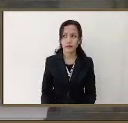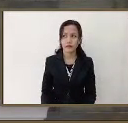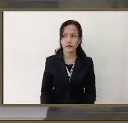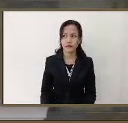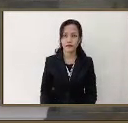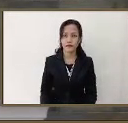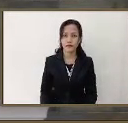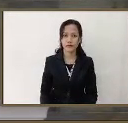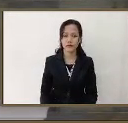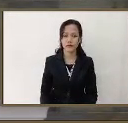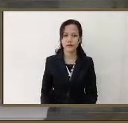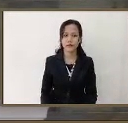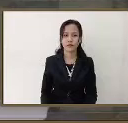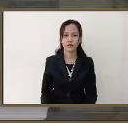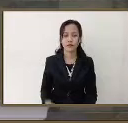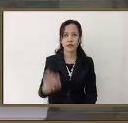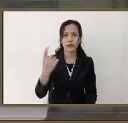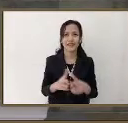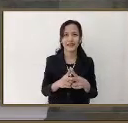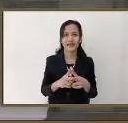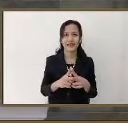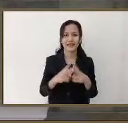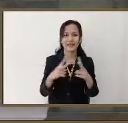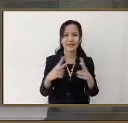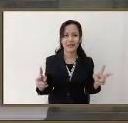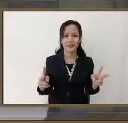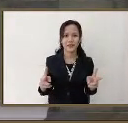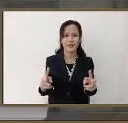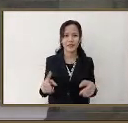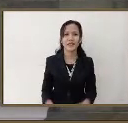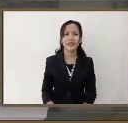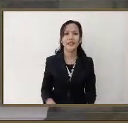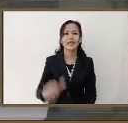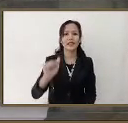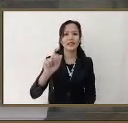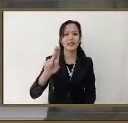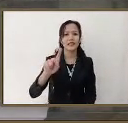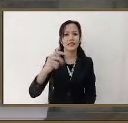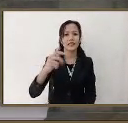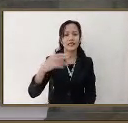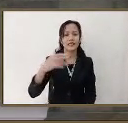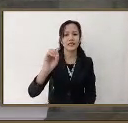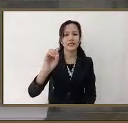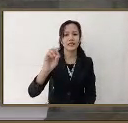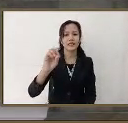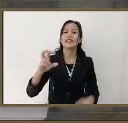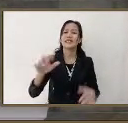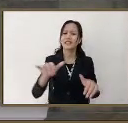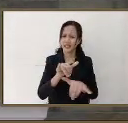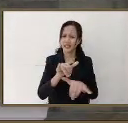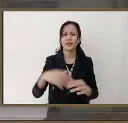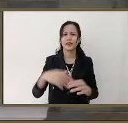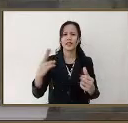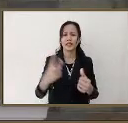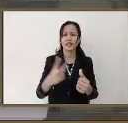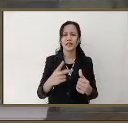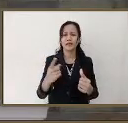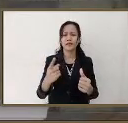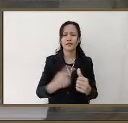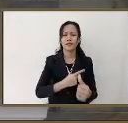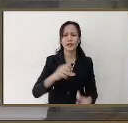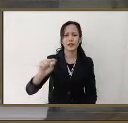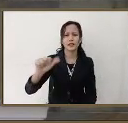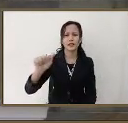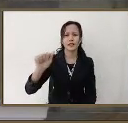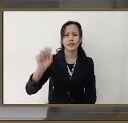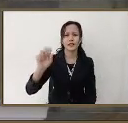ang pinaka-author ay katulad din po sa 1 Samuel. Now, just to give you a short background facts of the